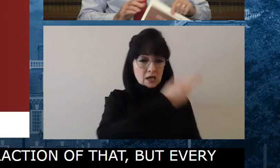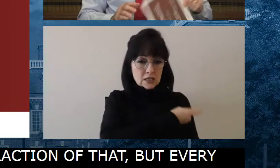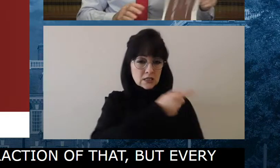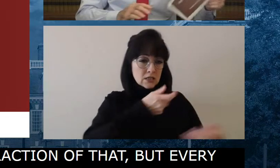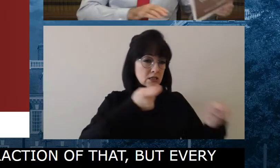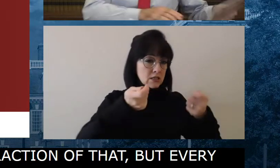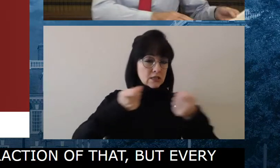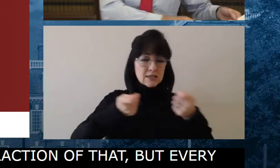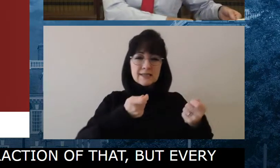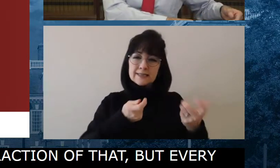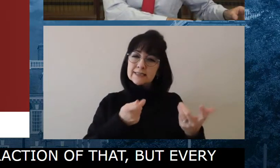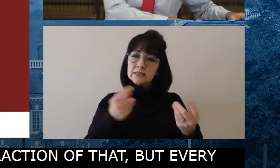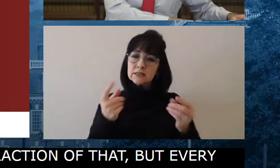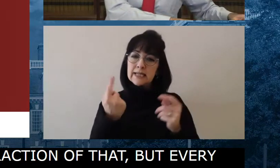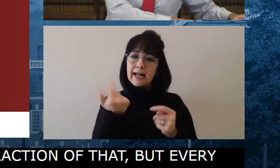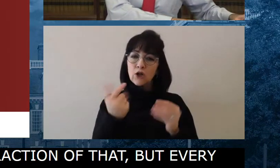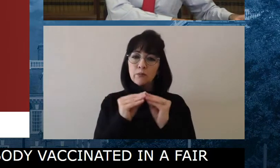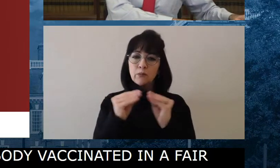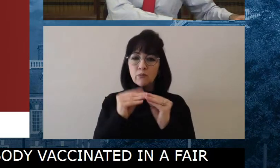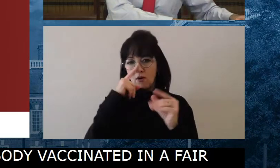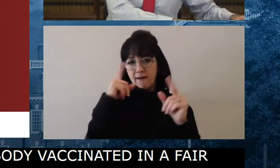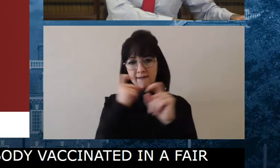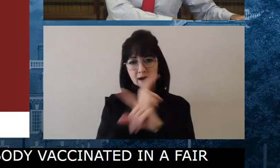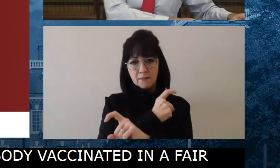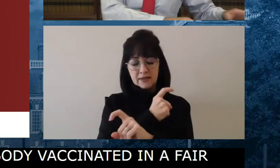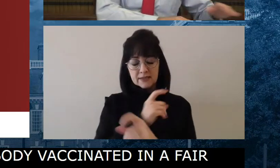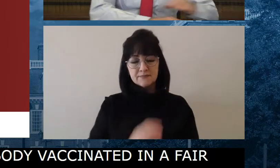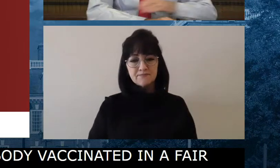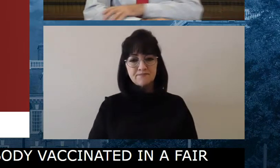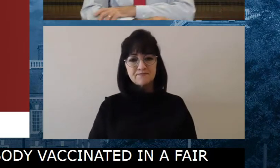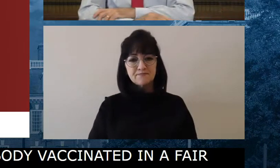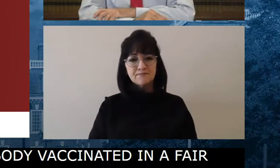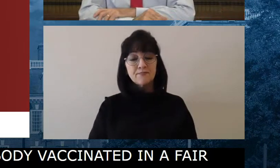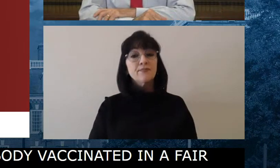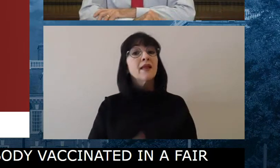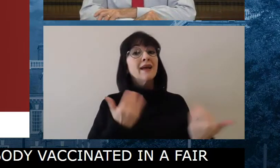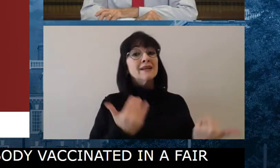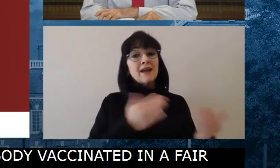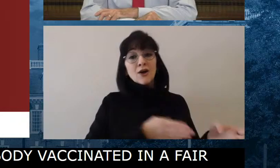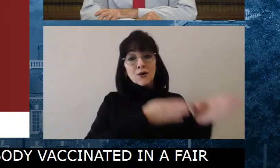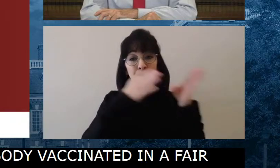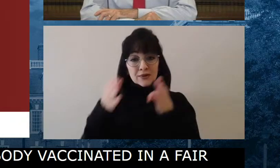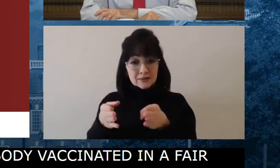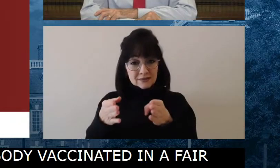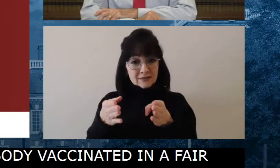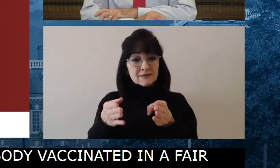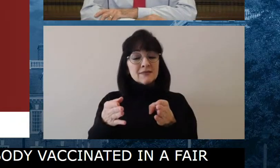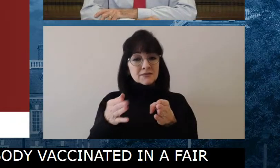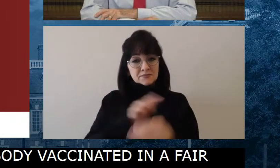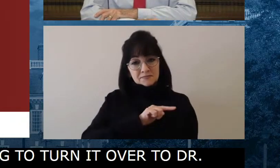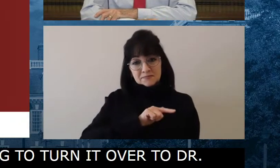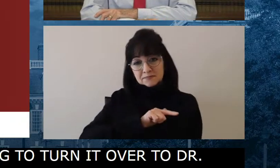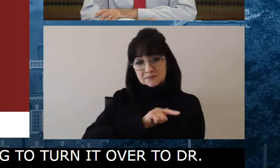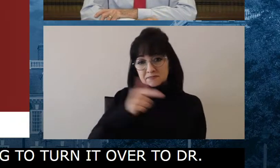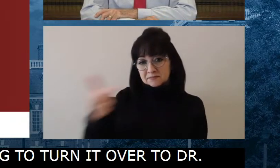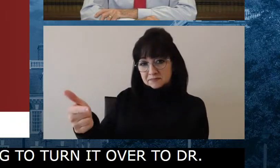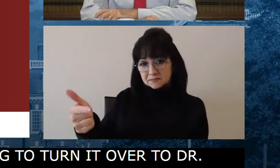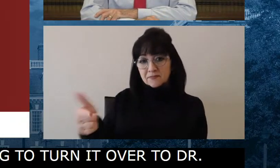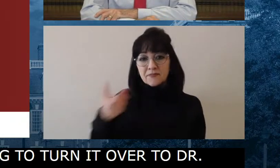her once again for her tremendous leadership, the work of her people at the Division of Public